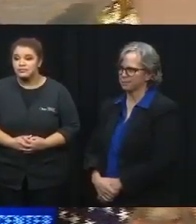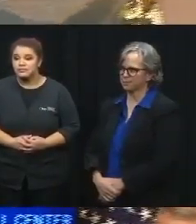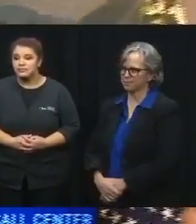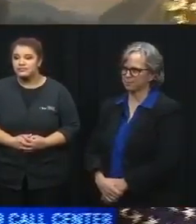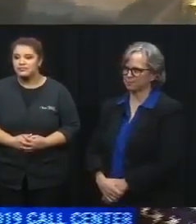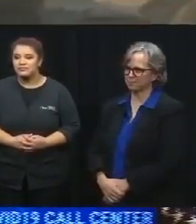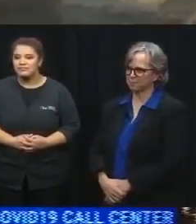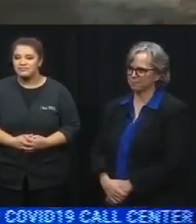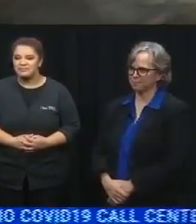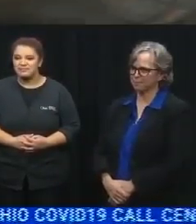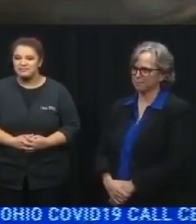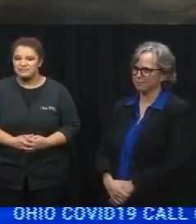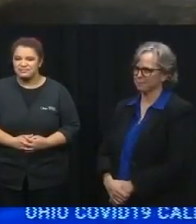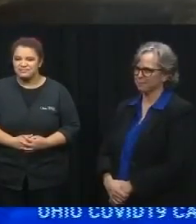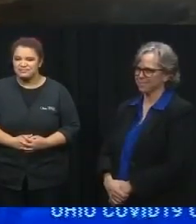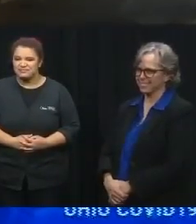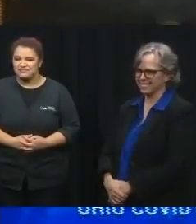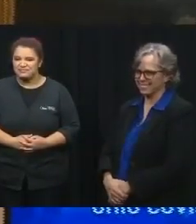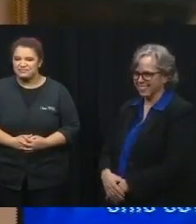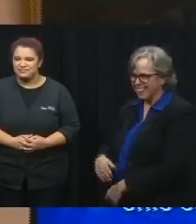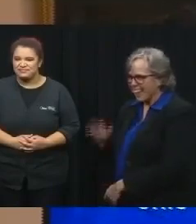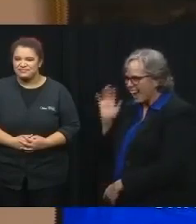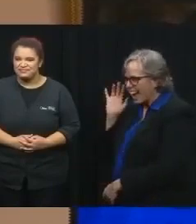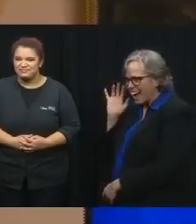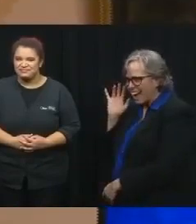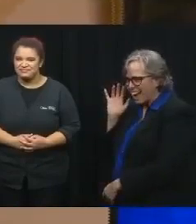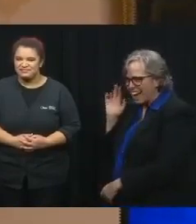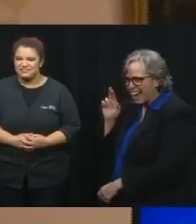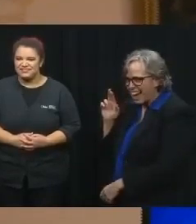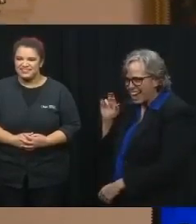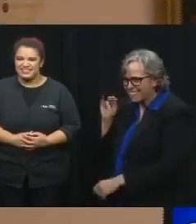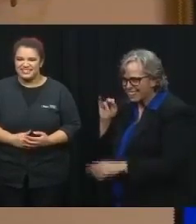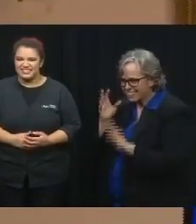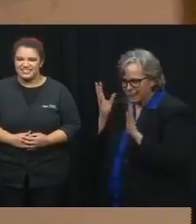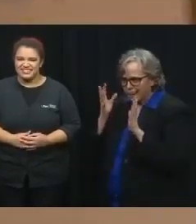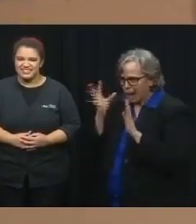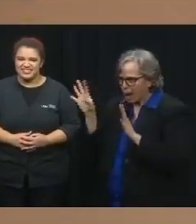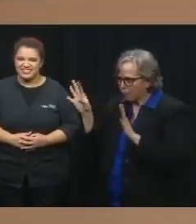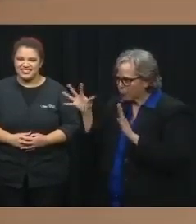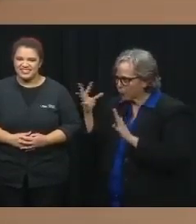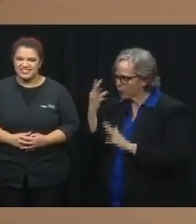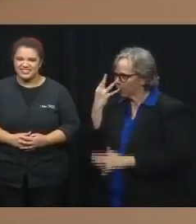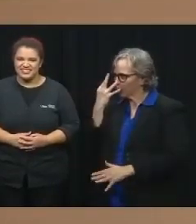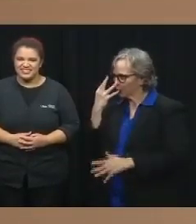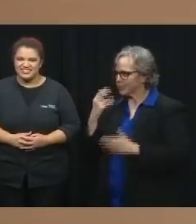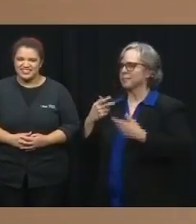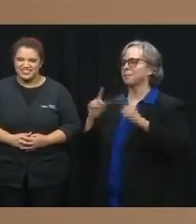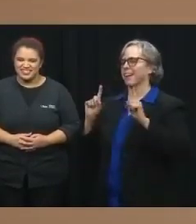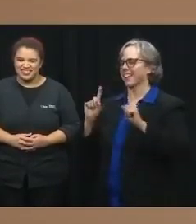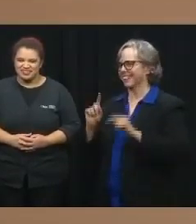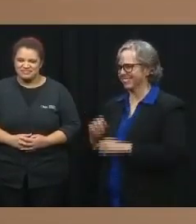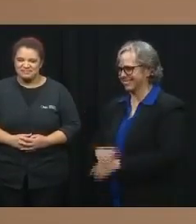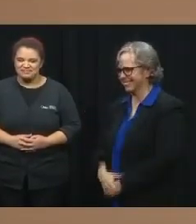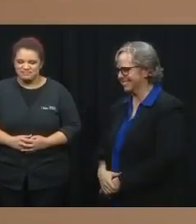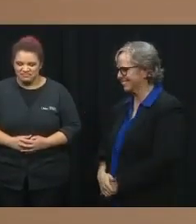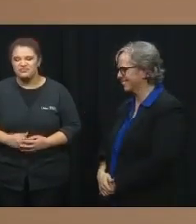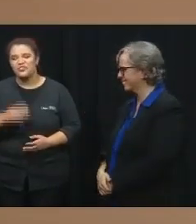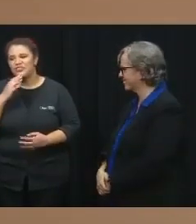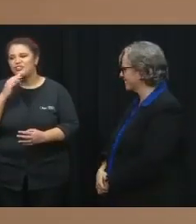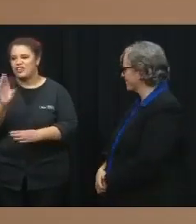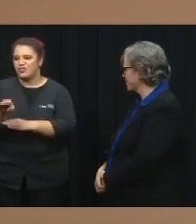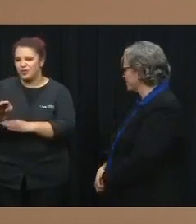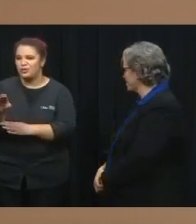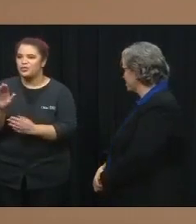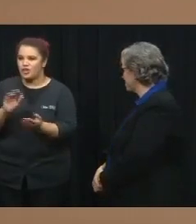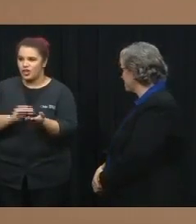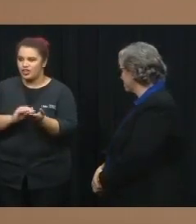Hi, Randy. I know it takes a while, the sweeping camera. Good afternoon, Doctor. Thank you. Yesterday, you stated